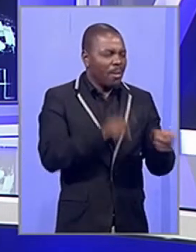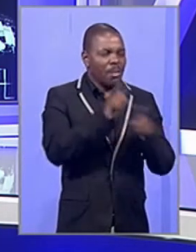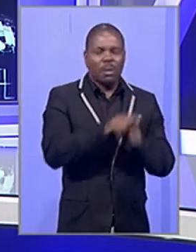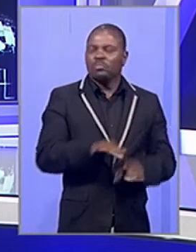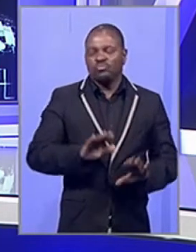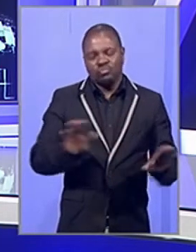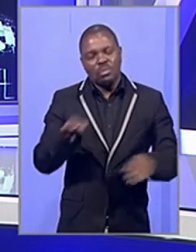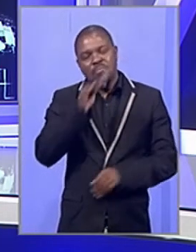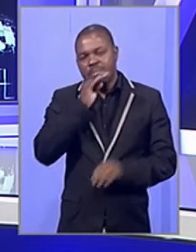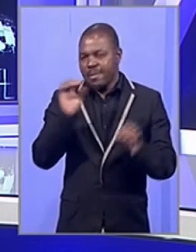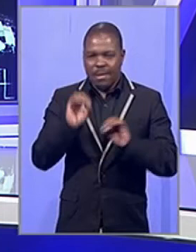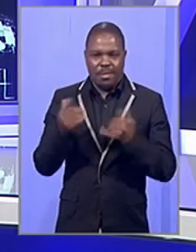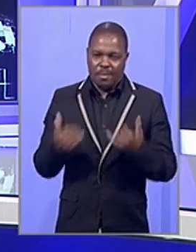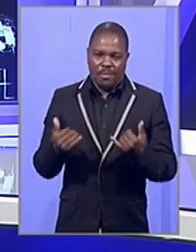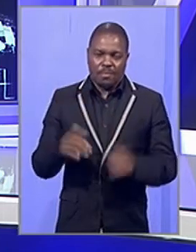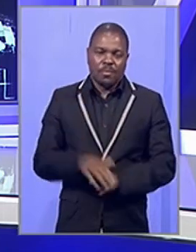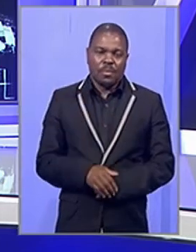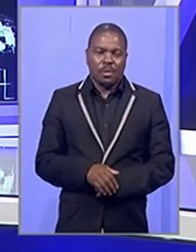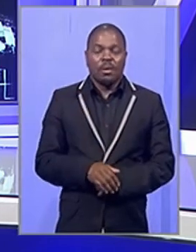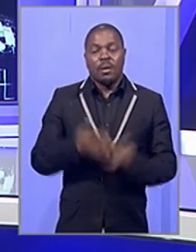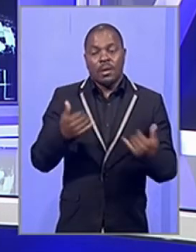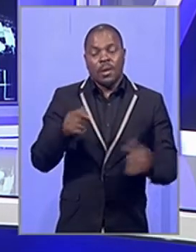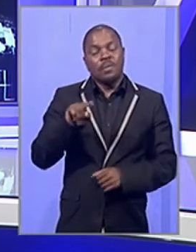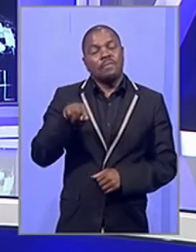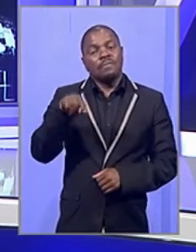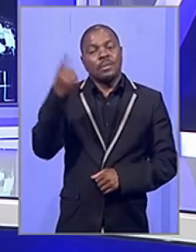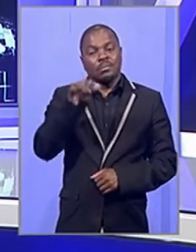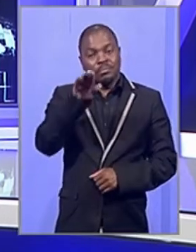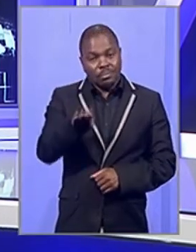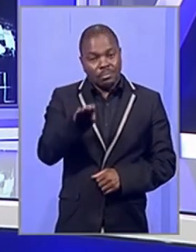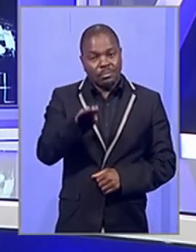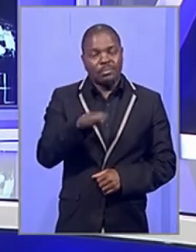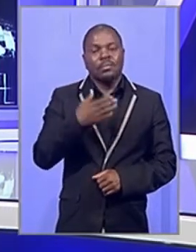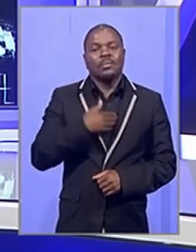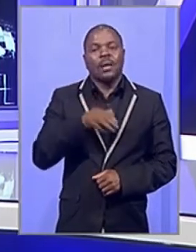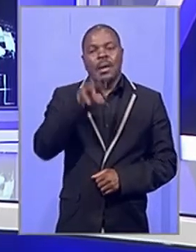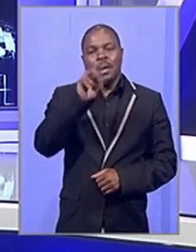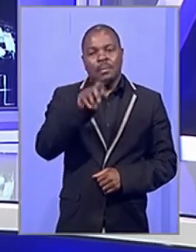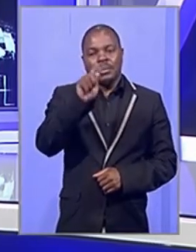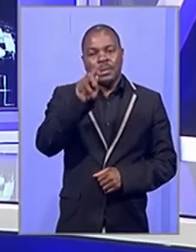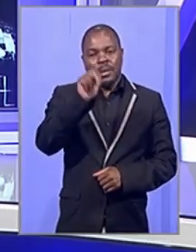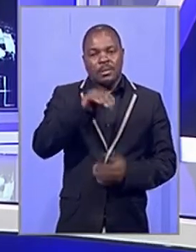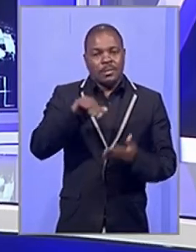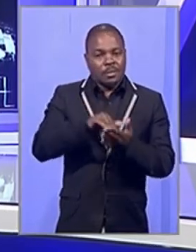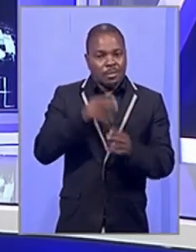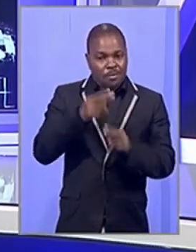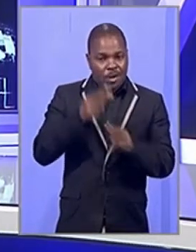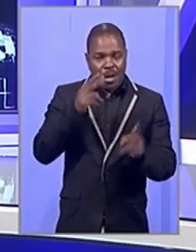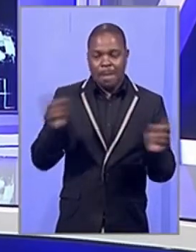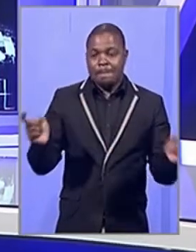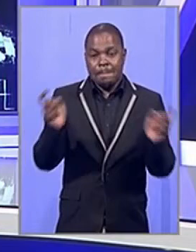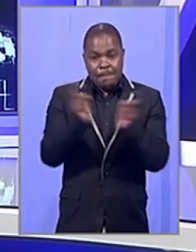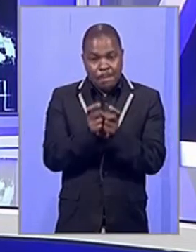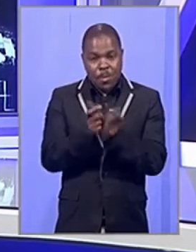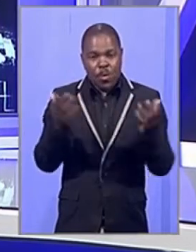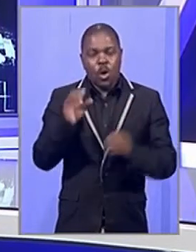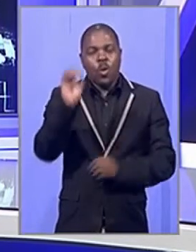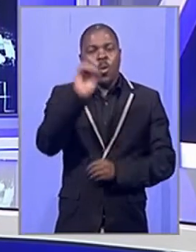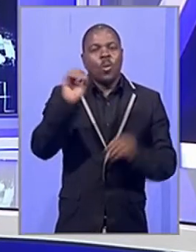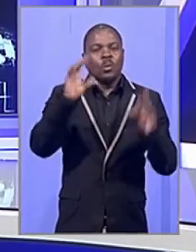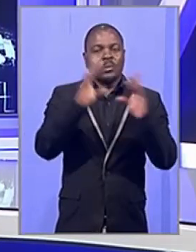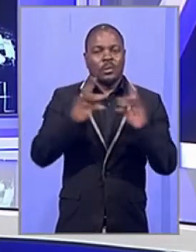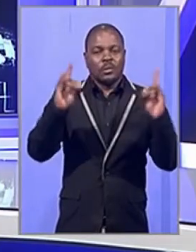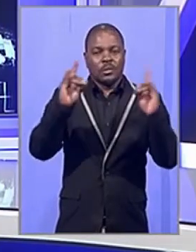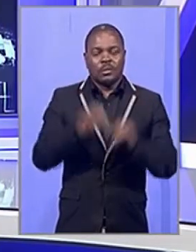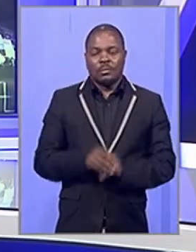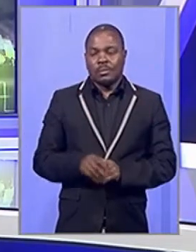go thulana le Mamelodi Sundowns leotong la mathomo la sekamakgaolakgang ka mokibelo lepatlelong la Orlando. Sundowns